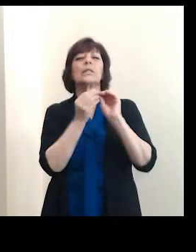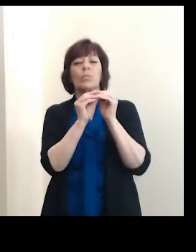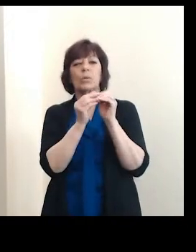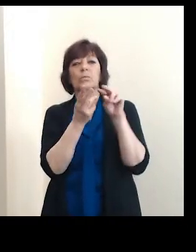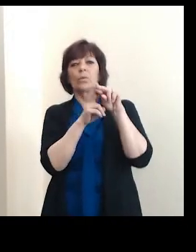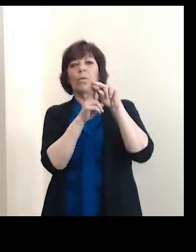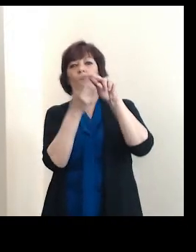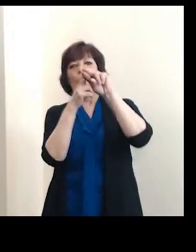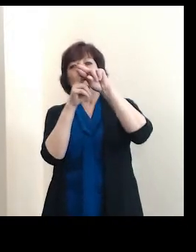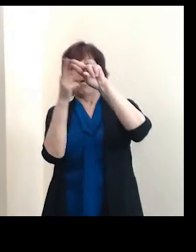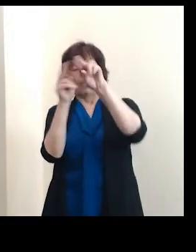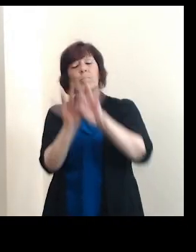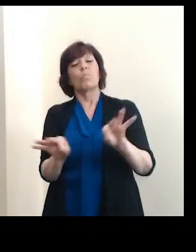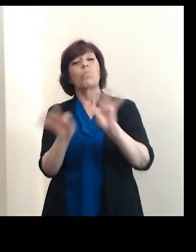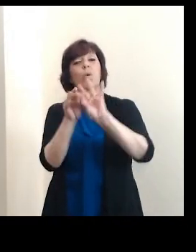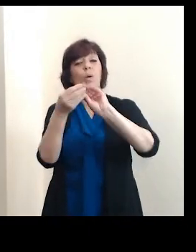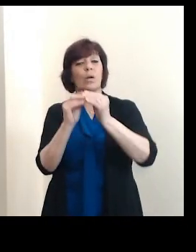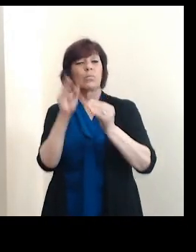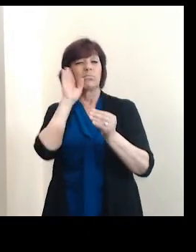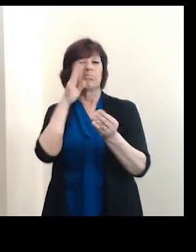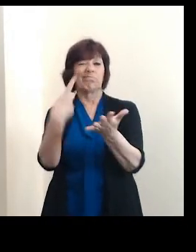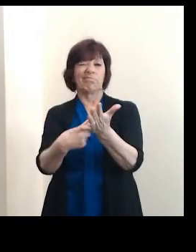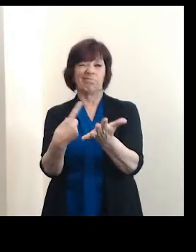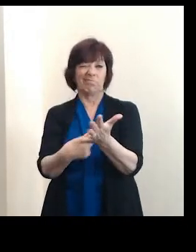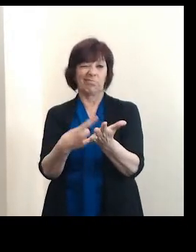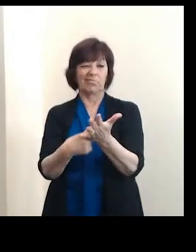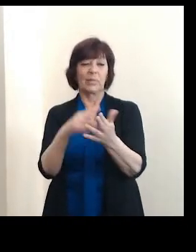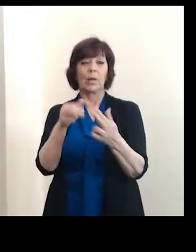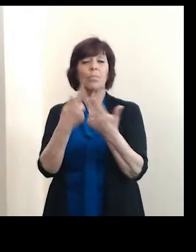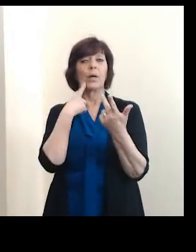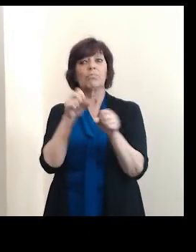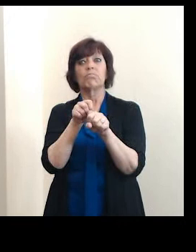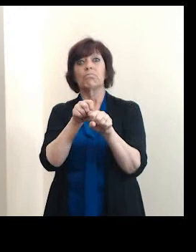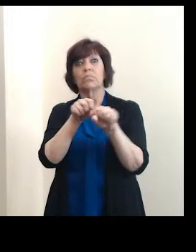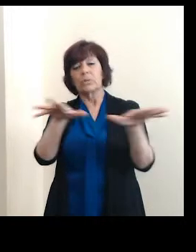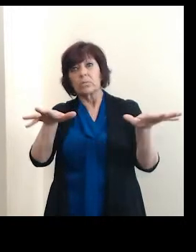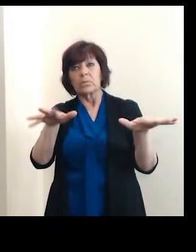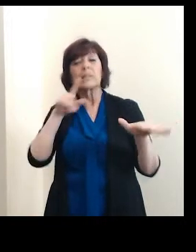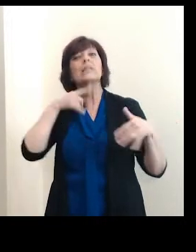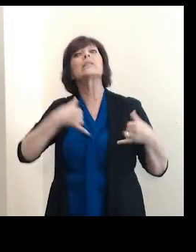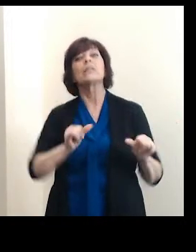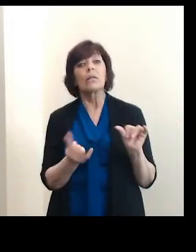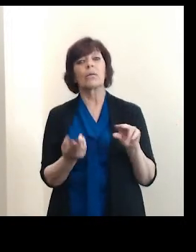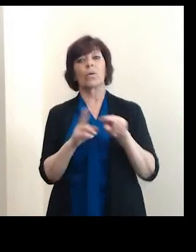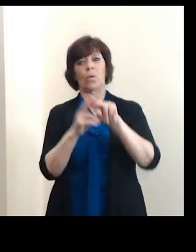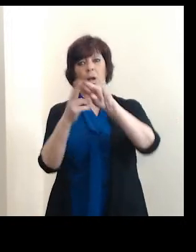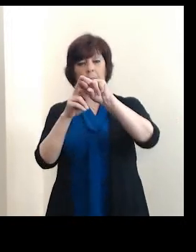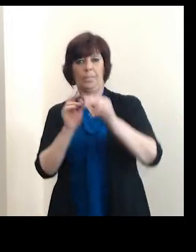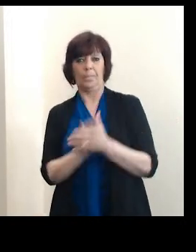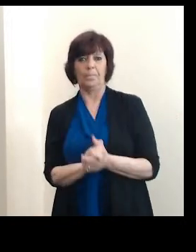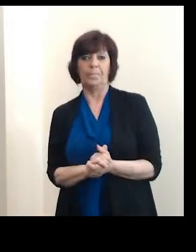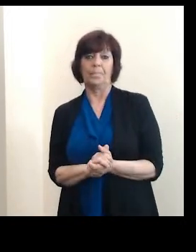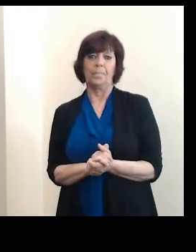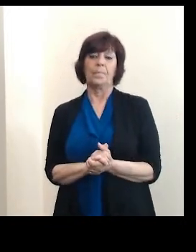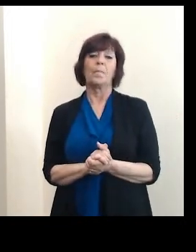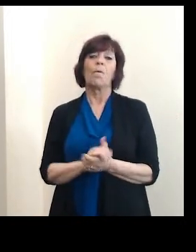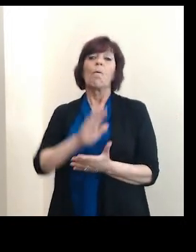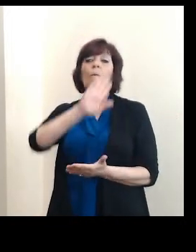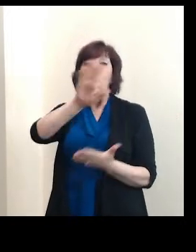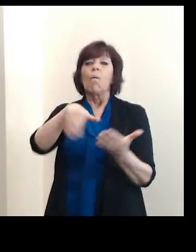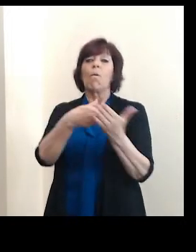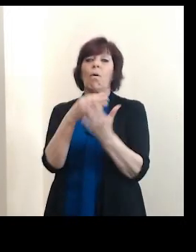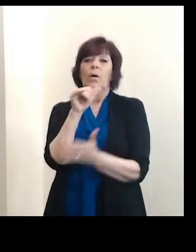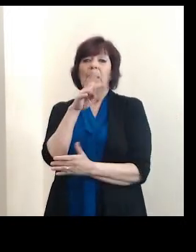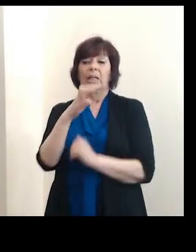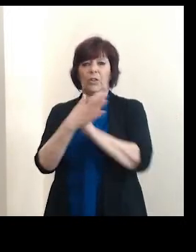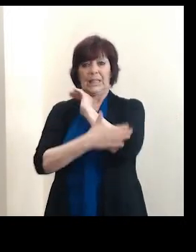up. It's an important number we'll talk about with regards to high risk of transmission, and it's still going up since that date. And all Erie